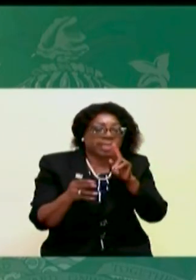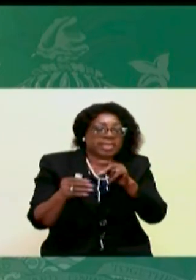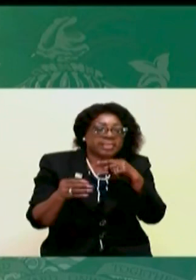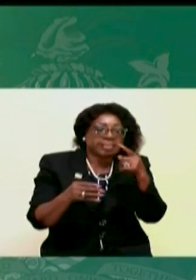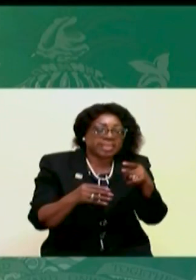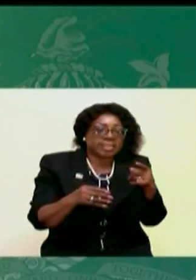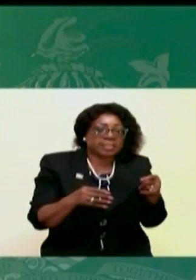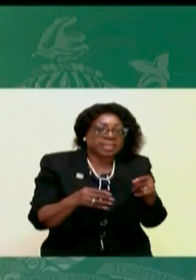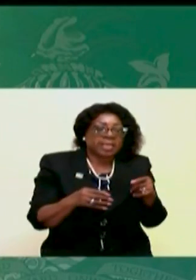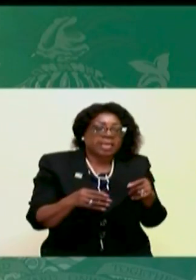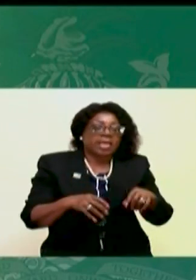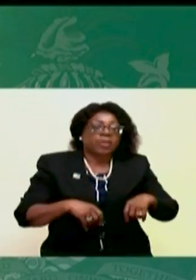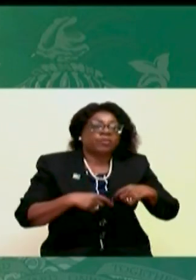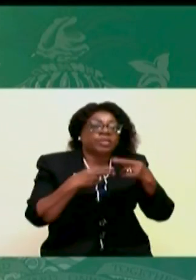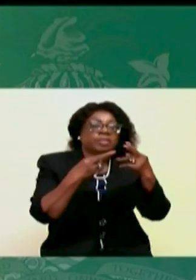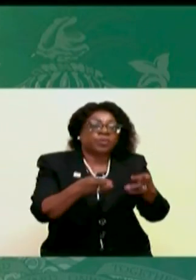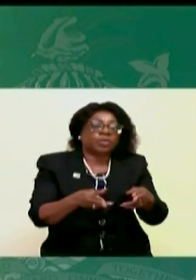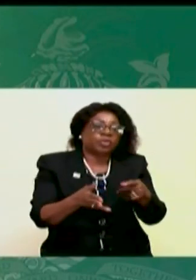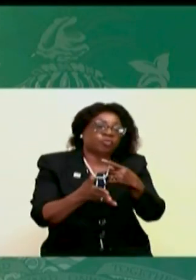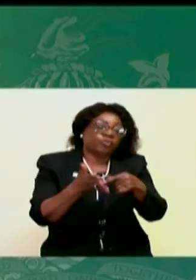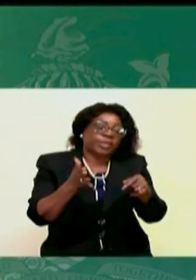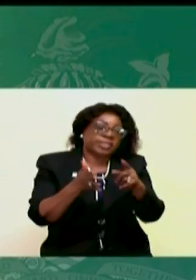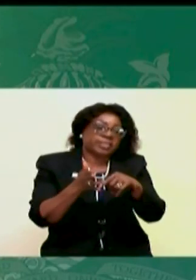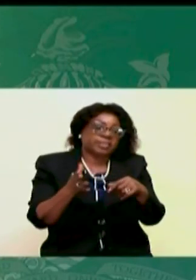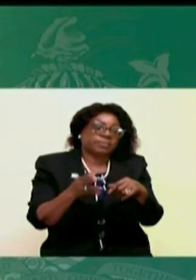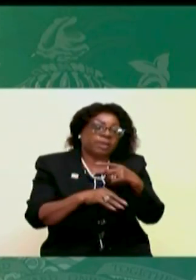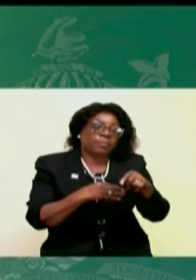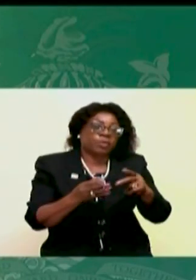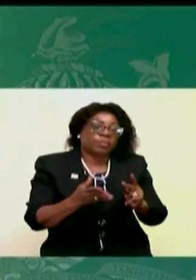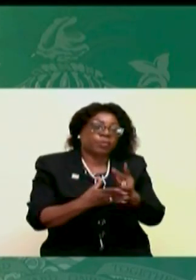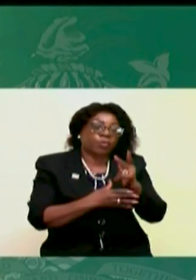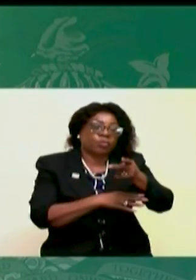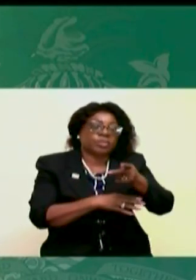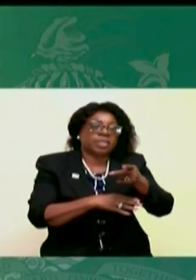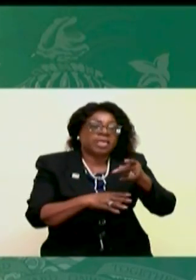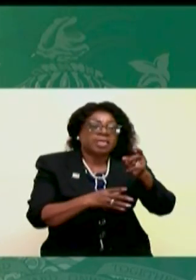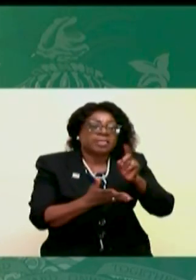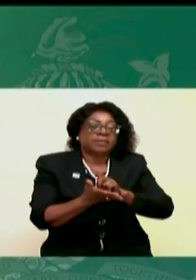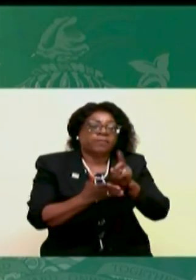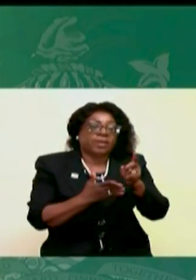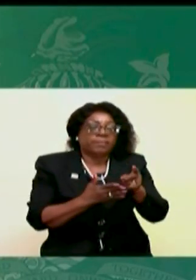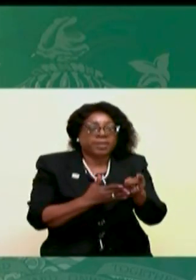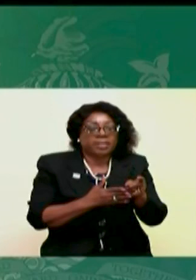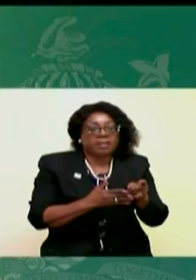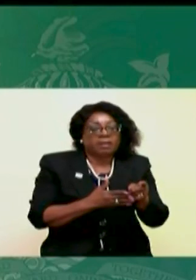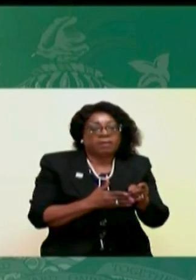criticism about the proposed development of the Grand Lucayan Resort in Freeport Harbor.